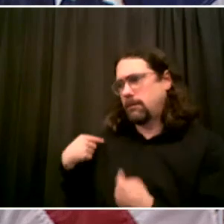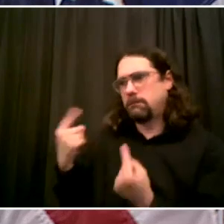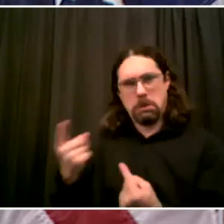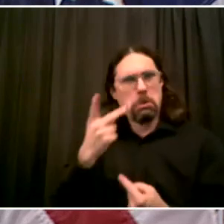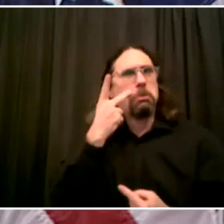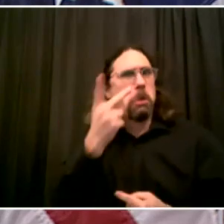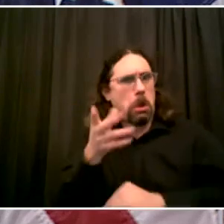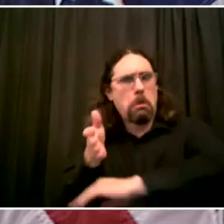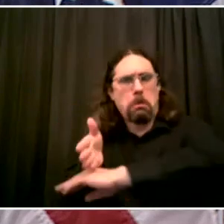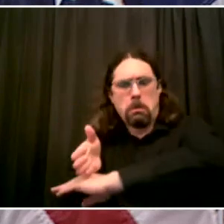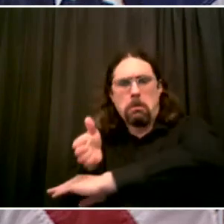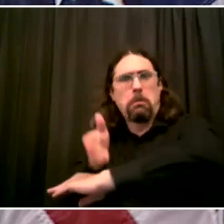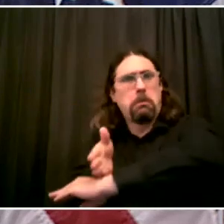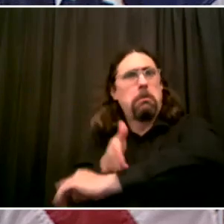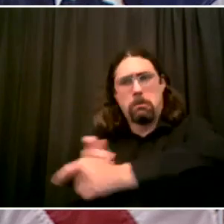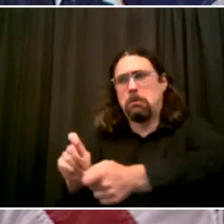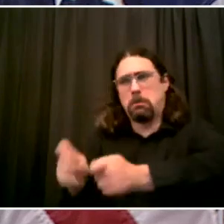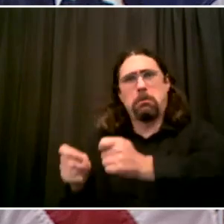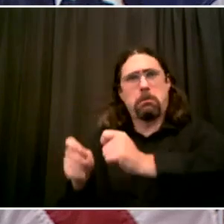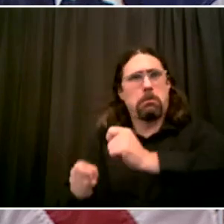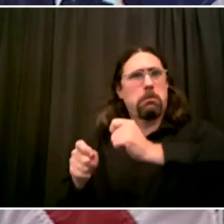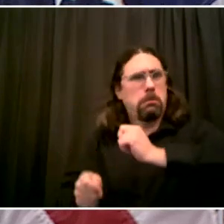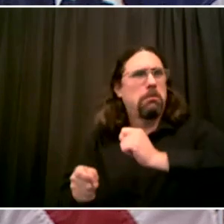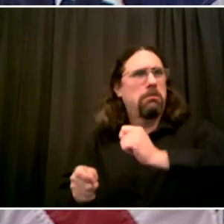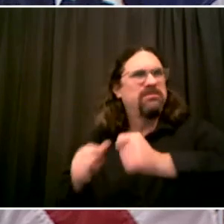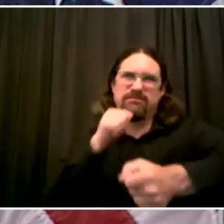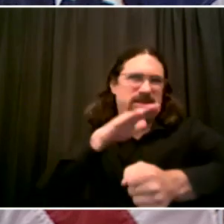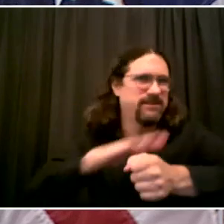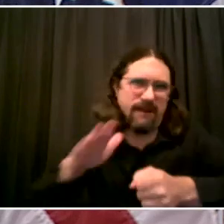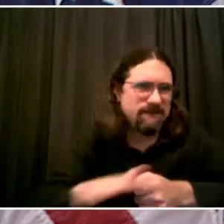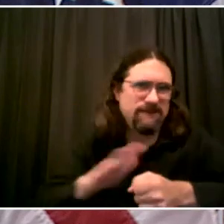And people will know in their hearts